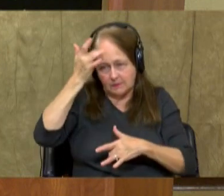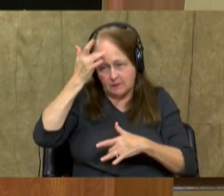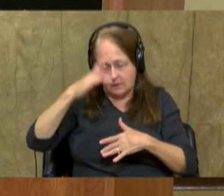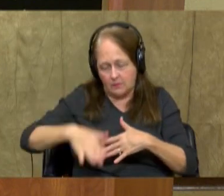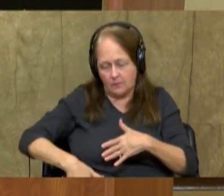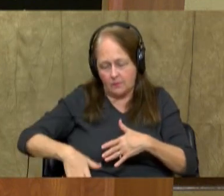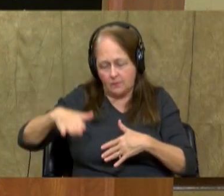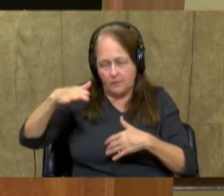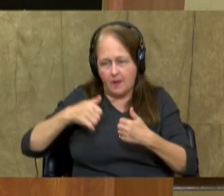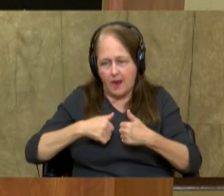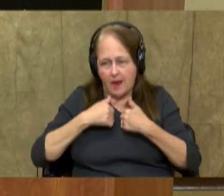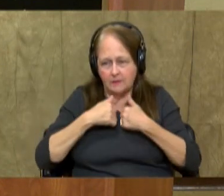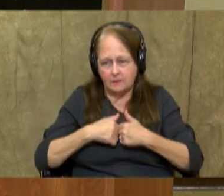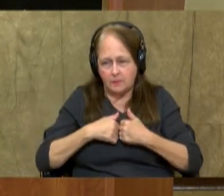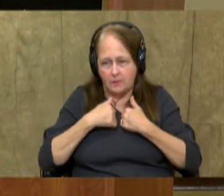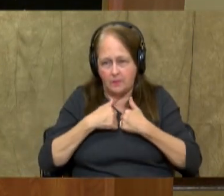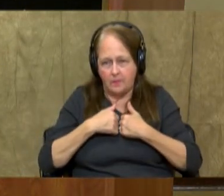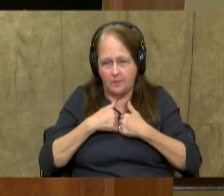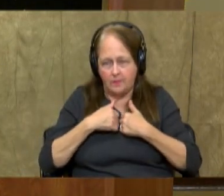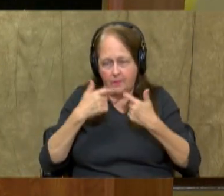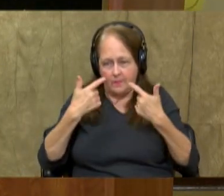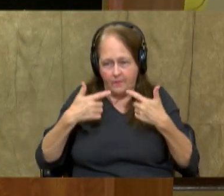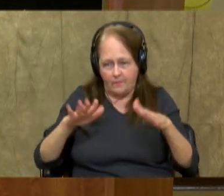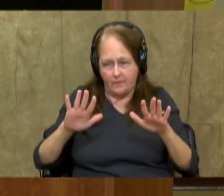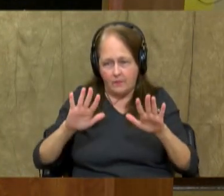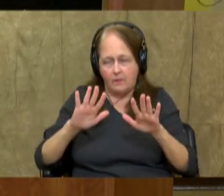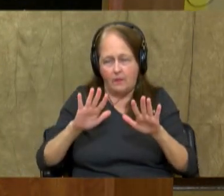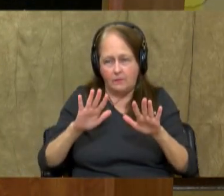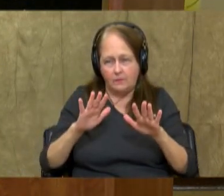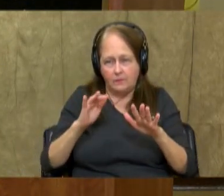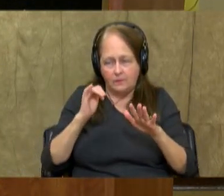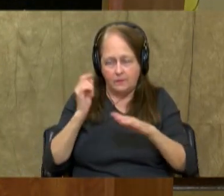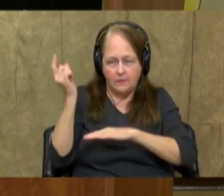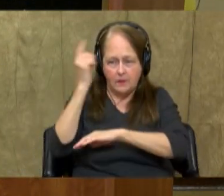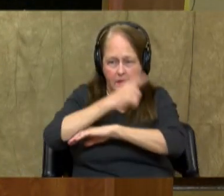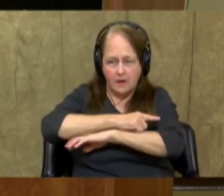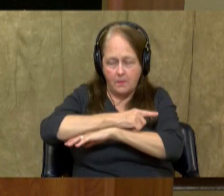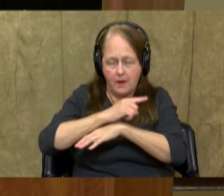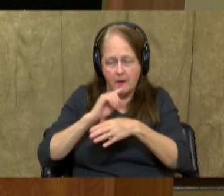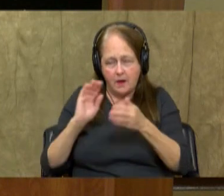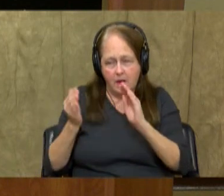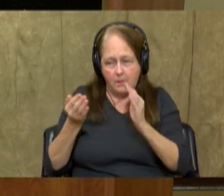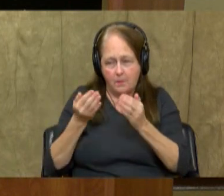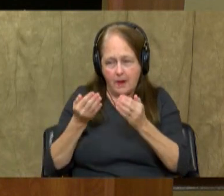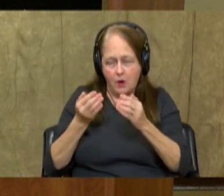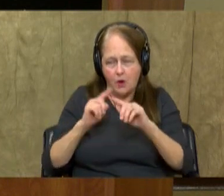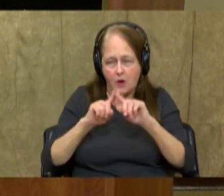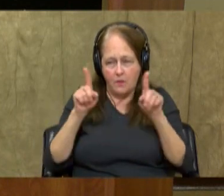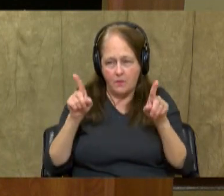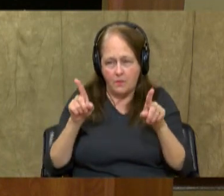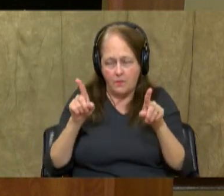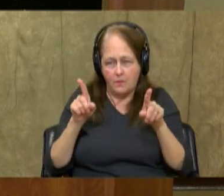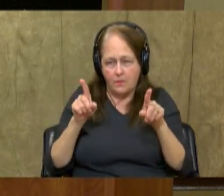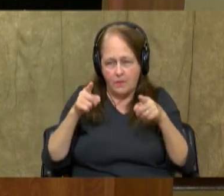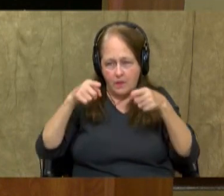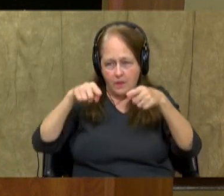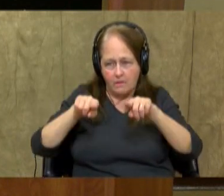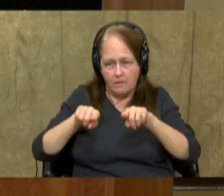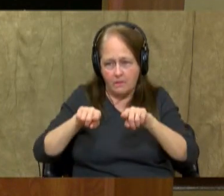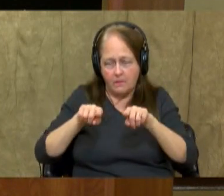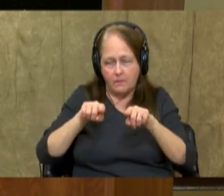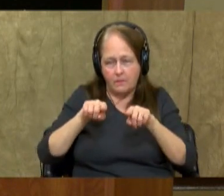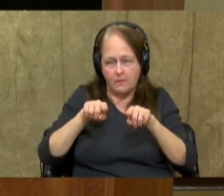had asthma. Now let's wrap it up. Today we compared and contrasted author's presentation of events